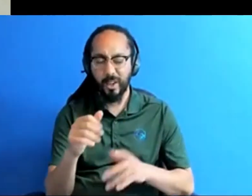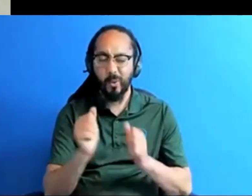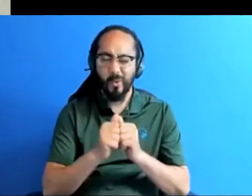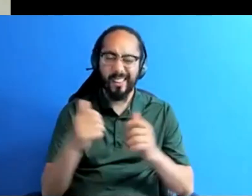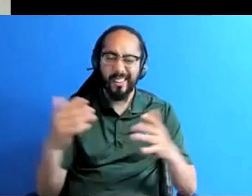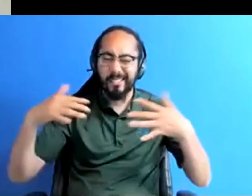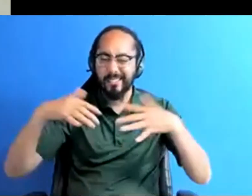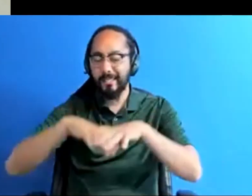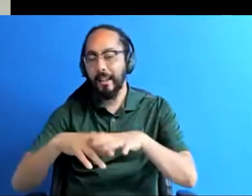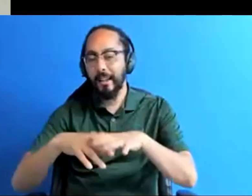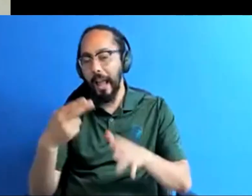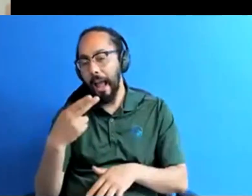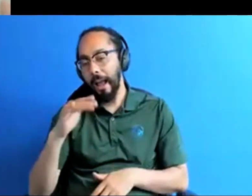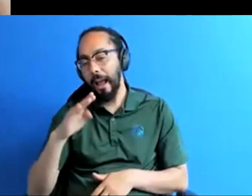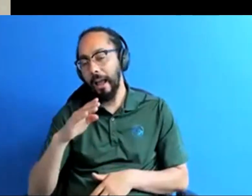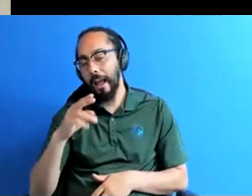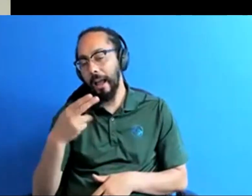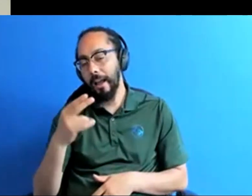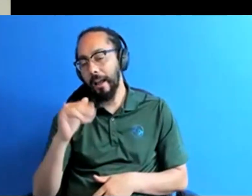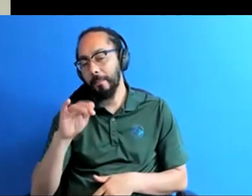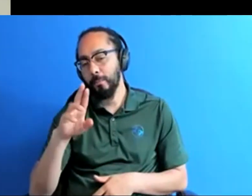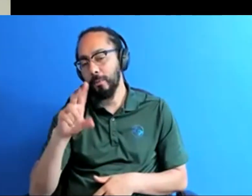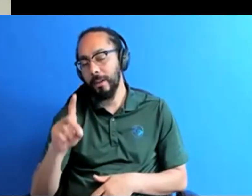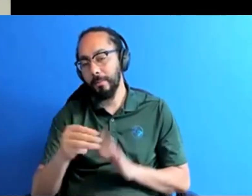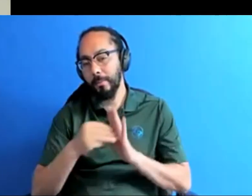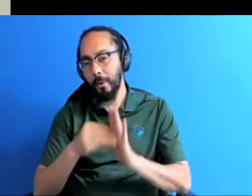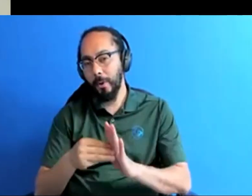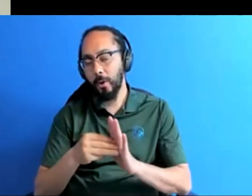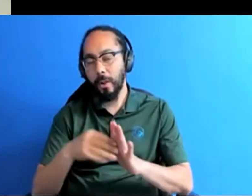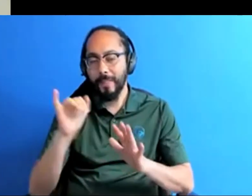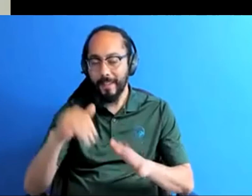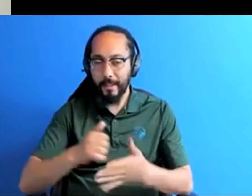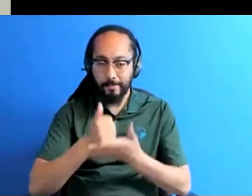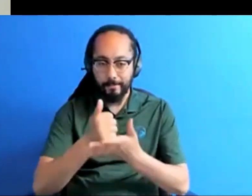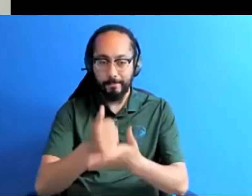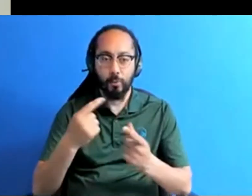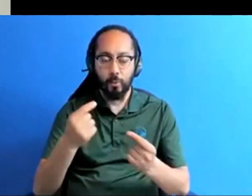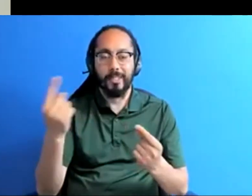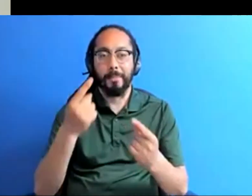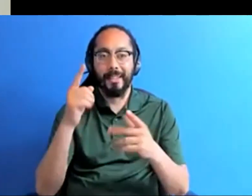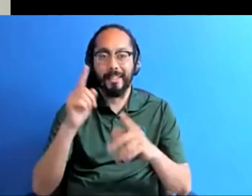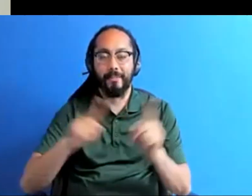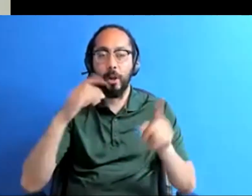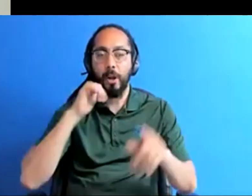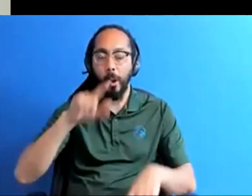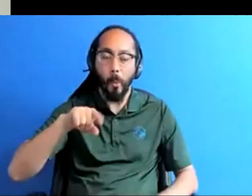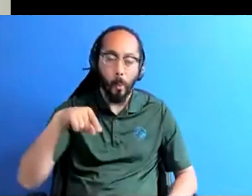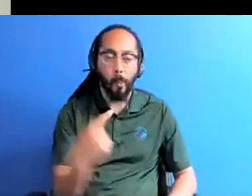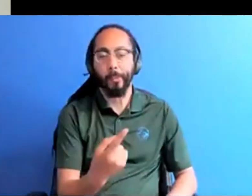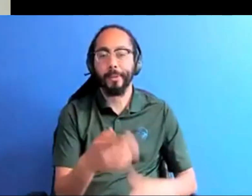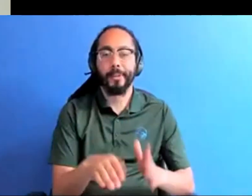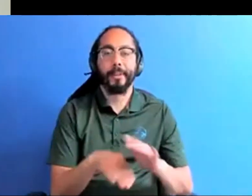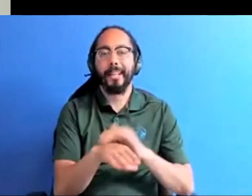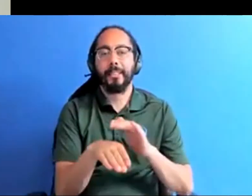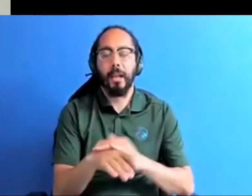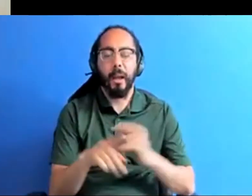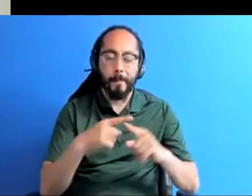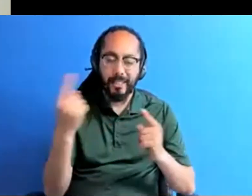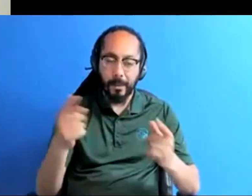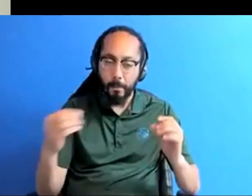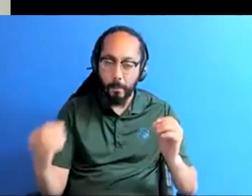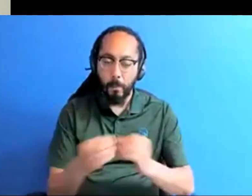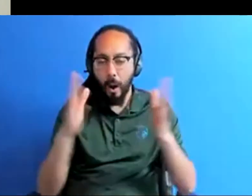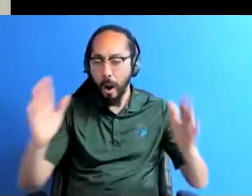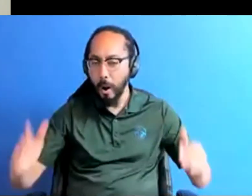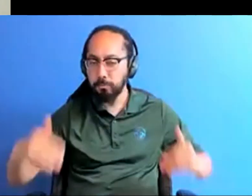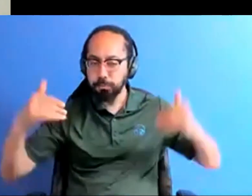really work towards something different, something that's not necessarily prescribed to us as access, but rather can be